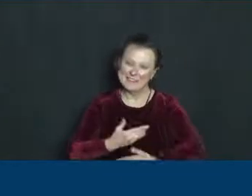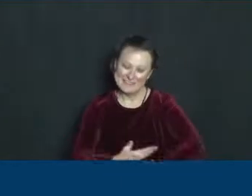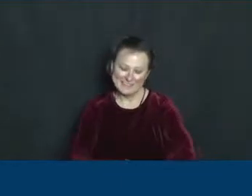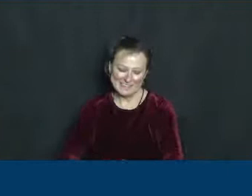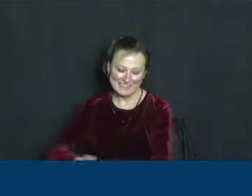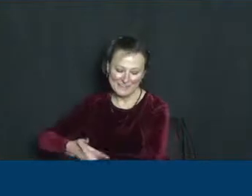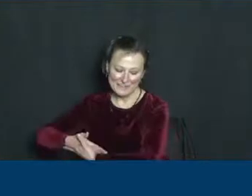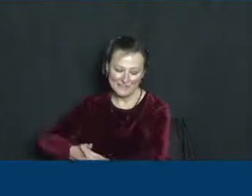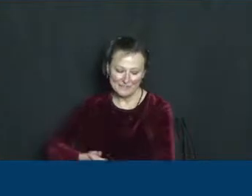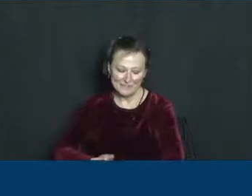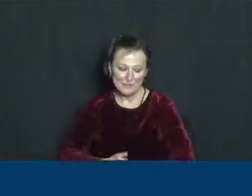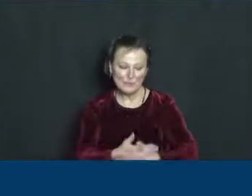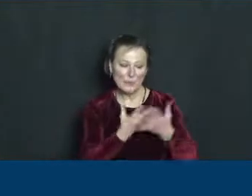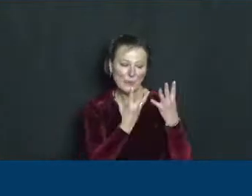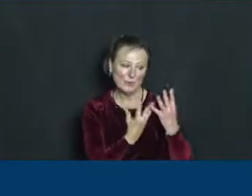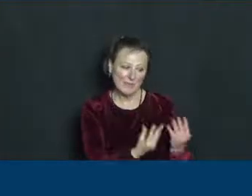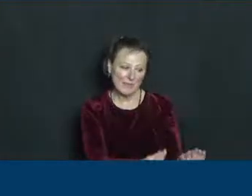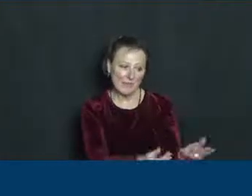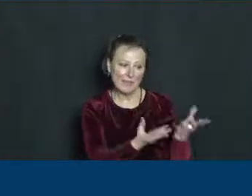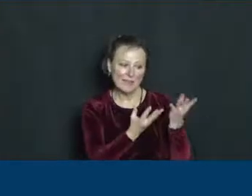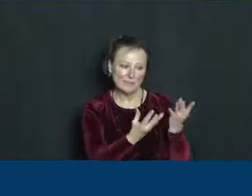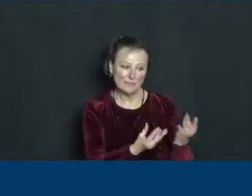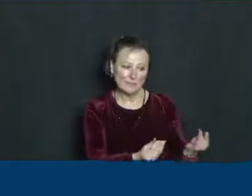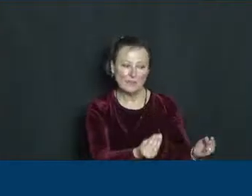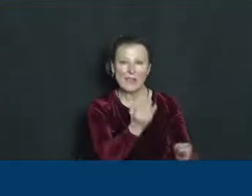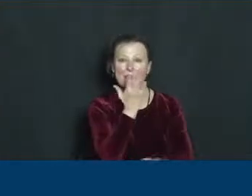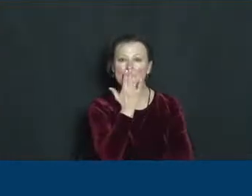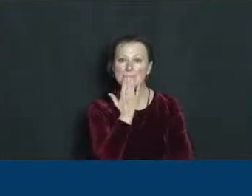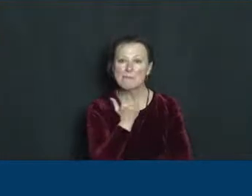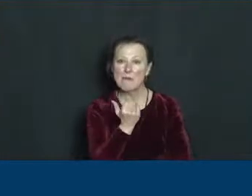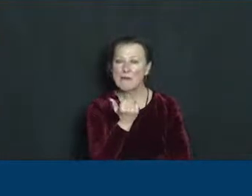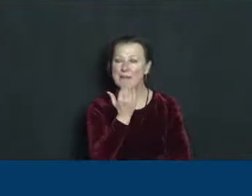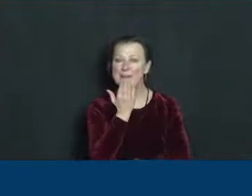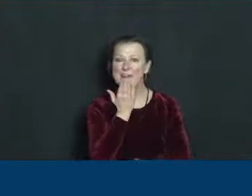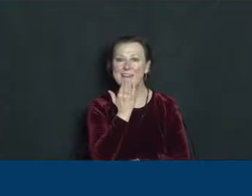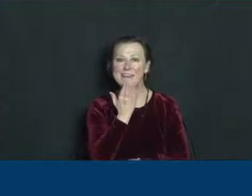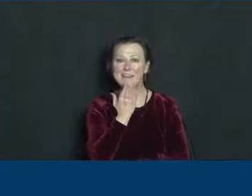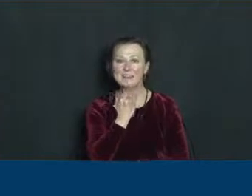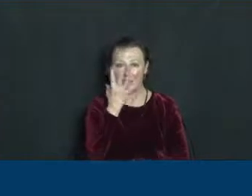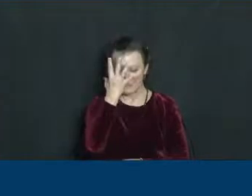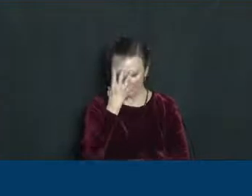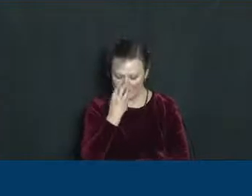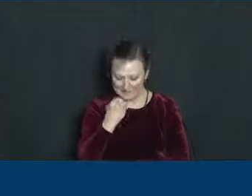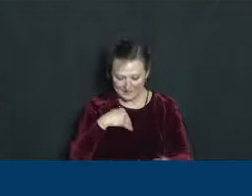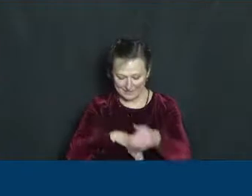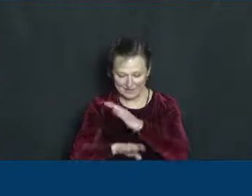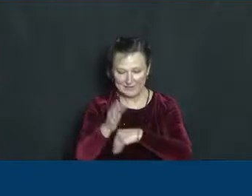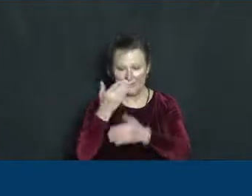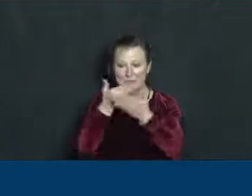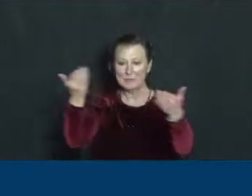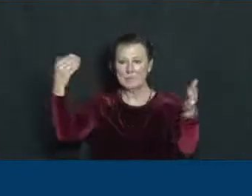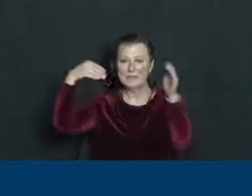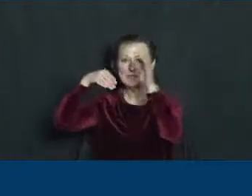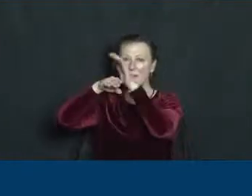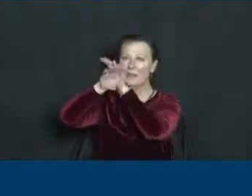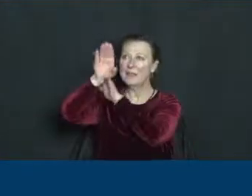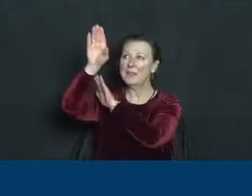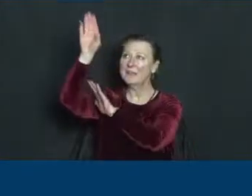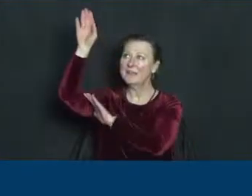holy infant, so tender and mild, sleep